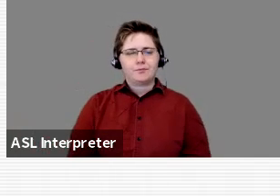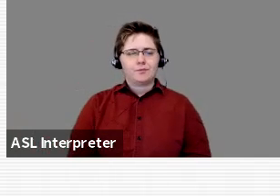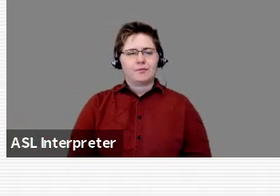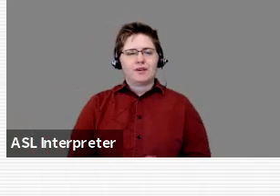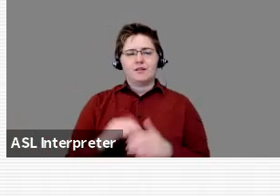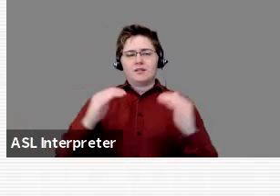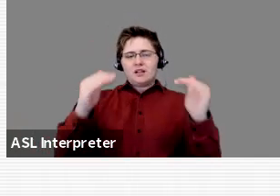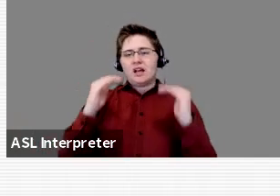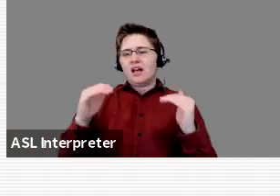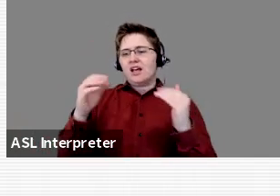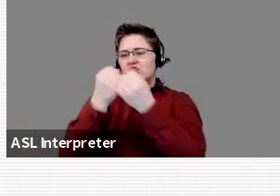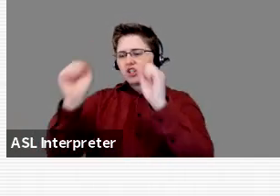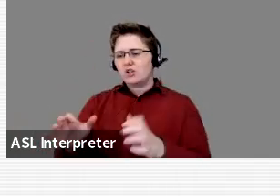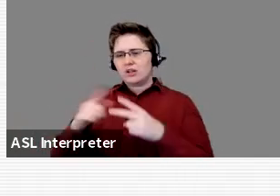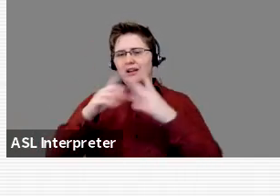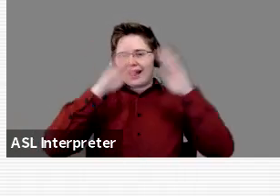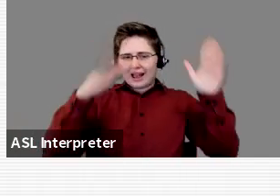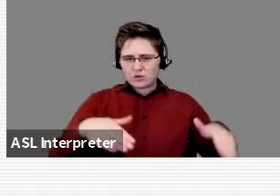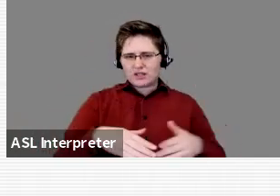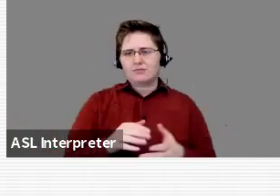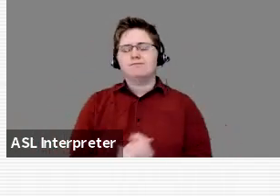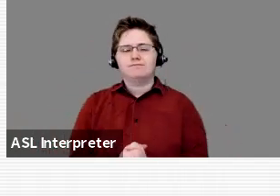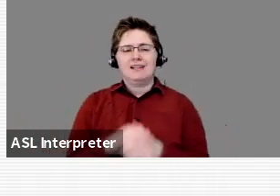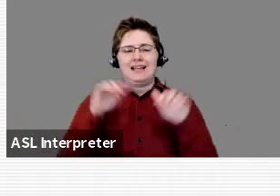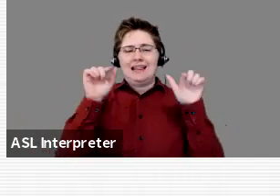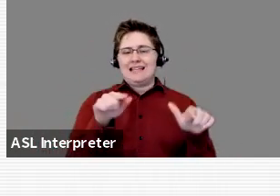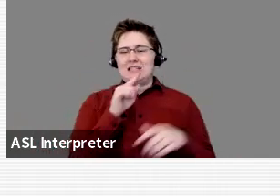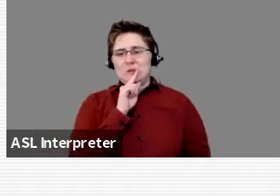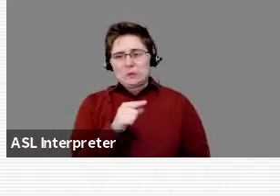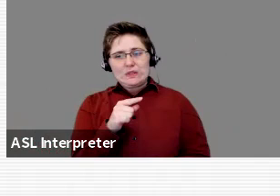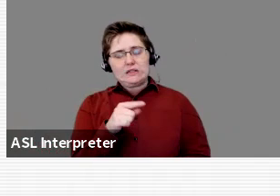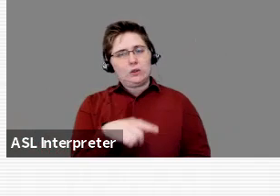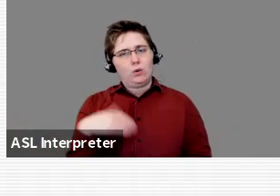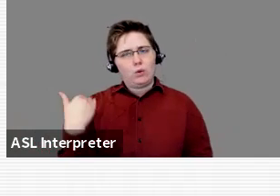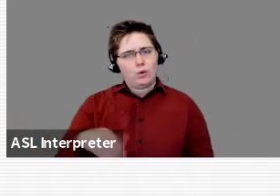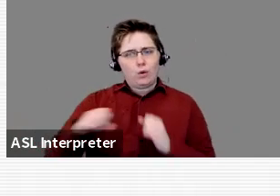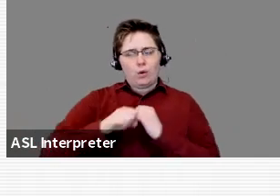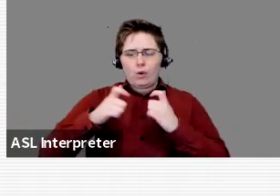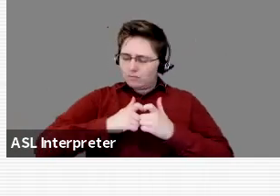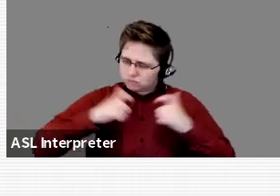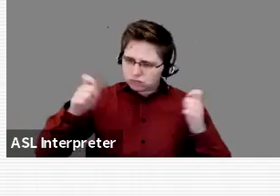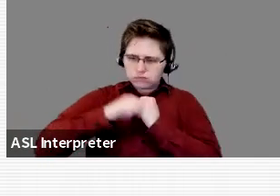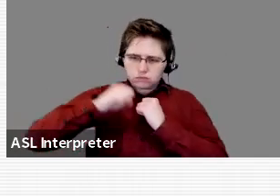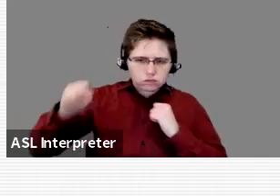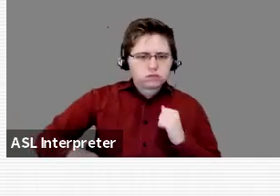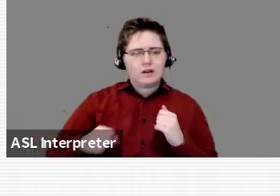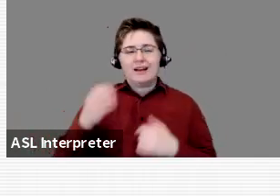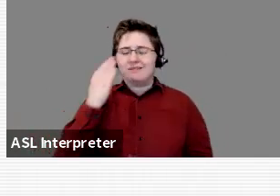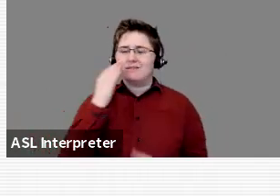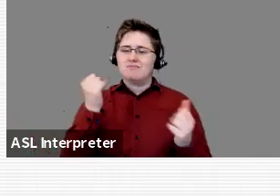then sheltering and housing. So this has really been exacerbated, and I know so many of us